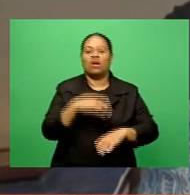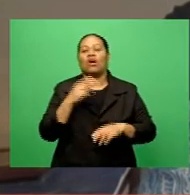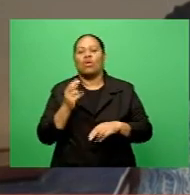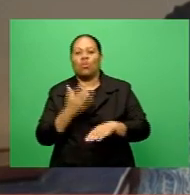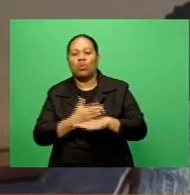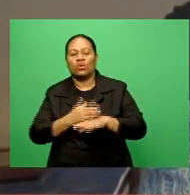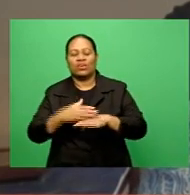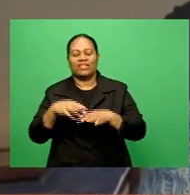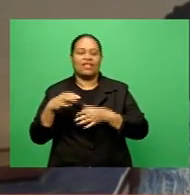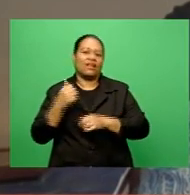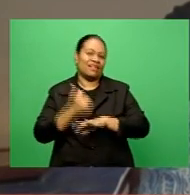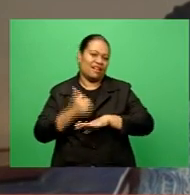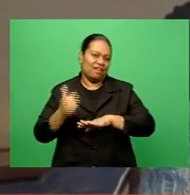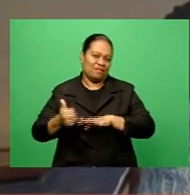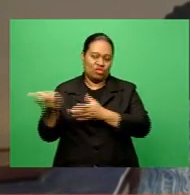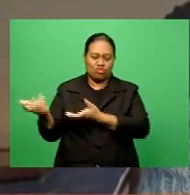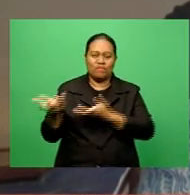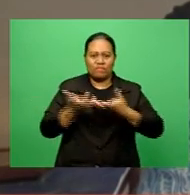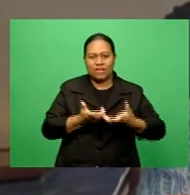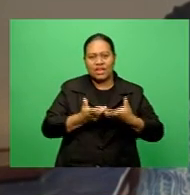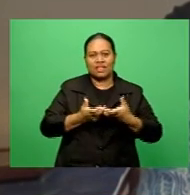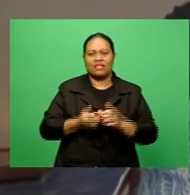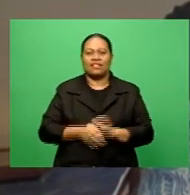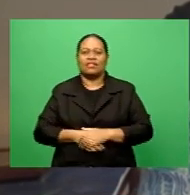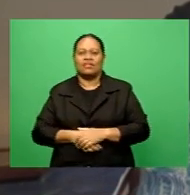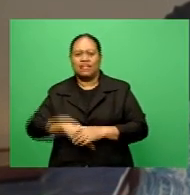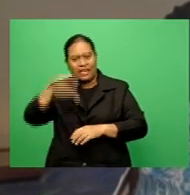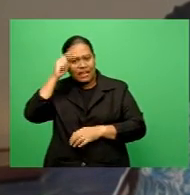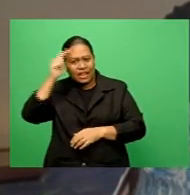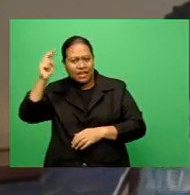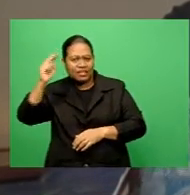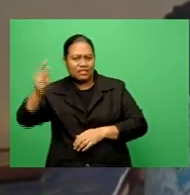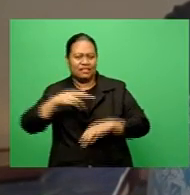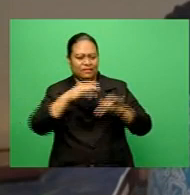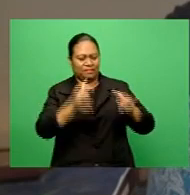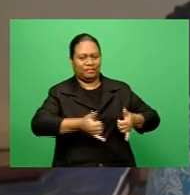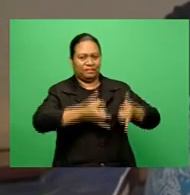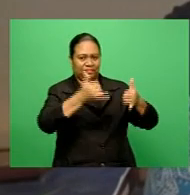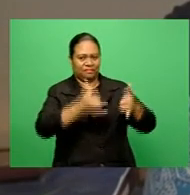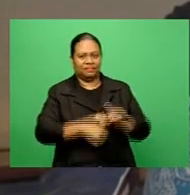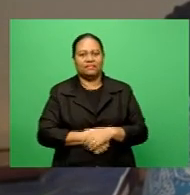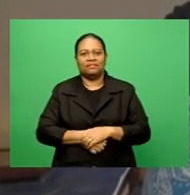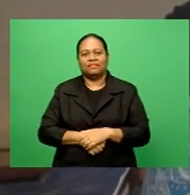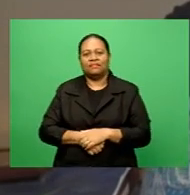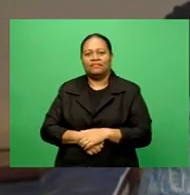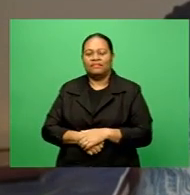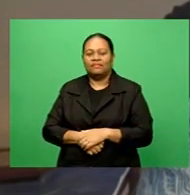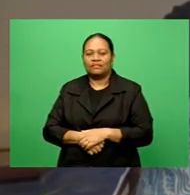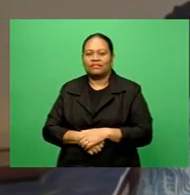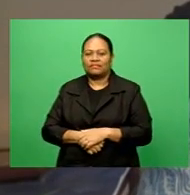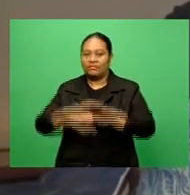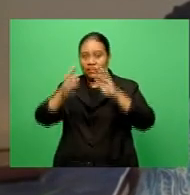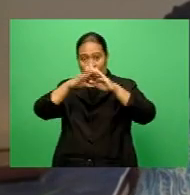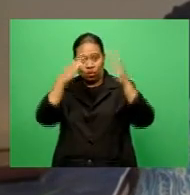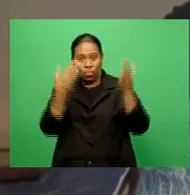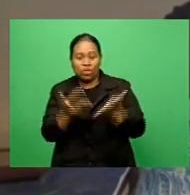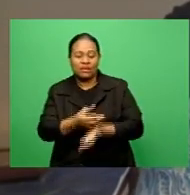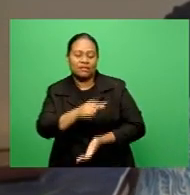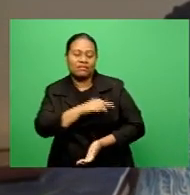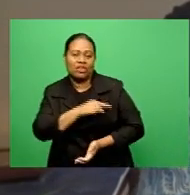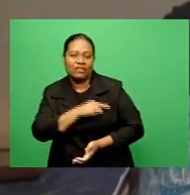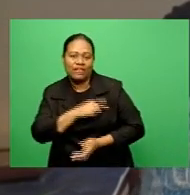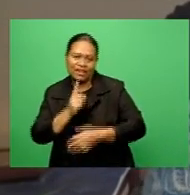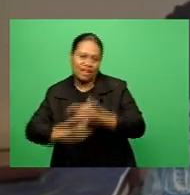of trying to bring in the Oceania Nations Cup or the Qatar World Cup qualifiers to